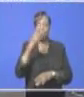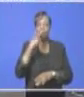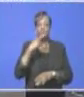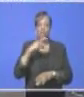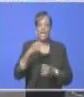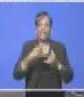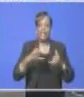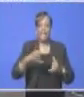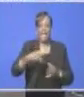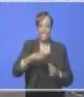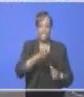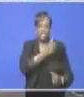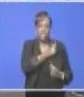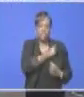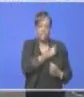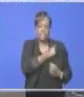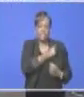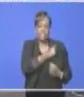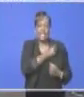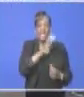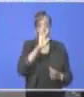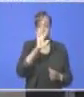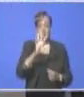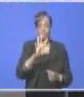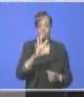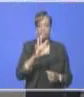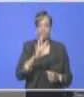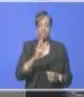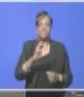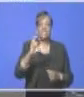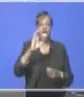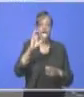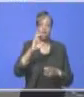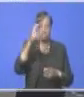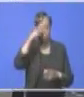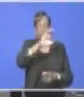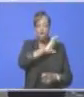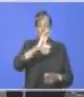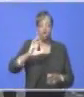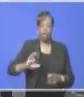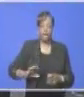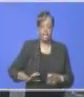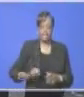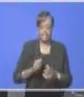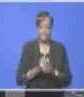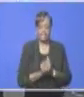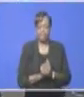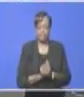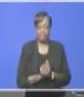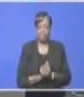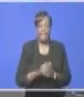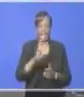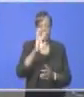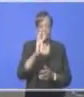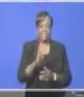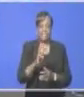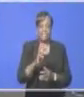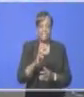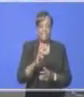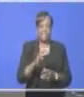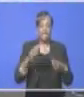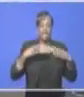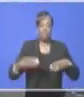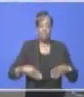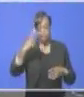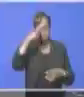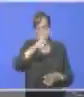with 66.32 points, in fifth was Congress for Christ 65.93 points, in sixth was Body for Christ